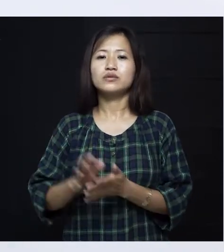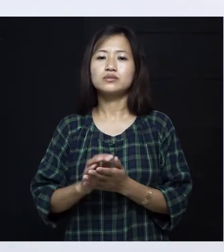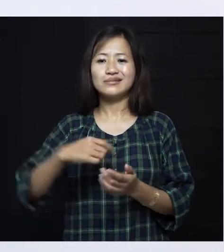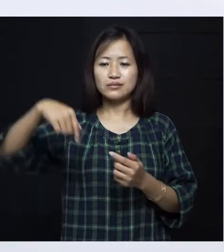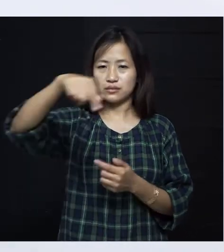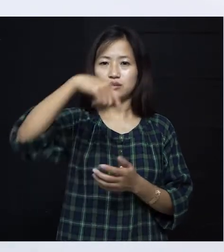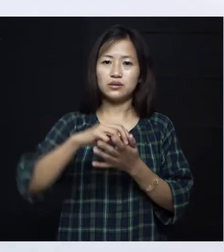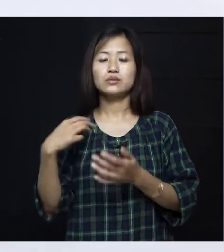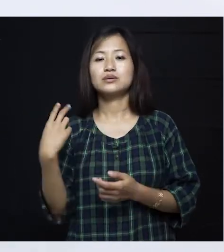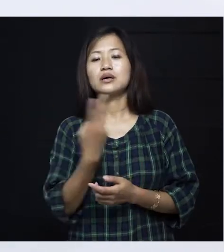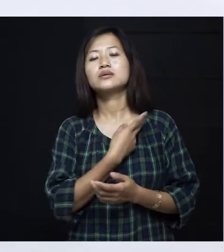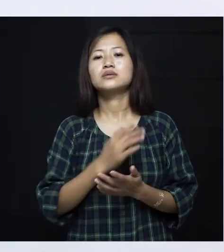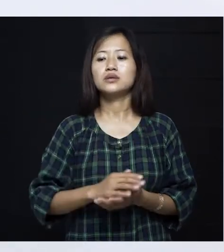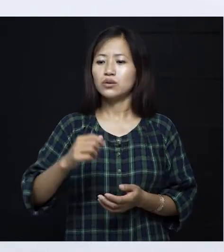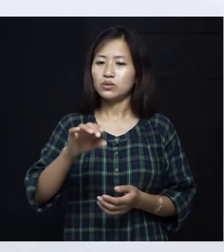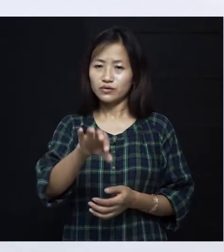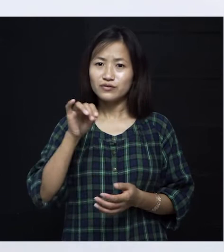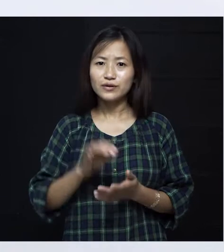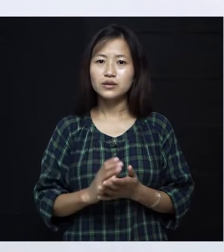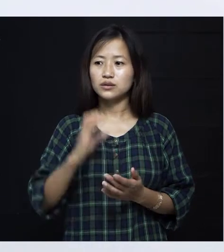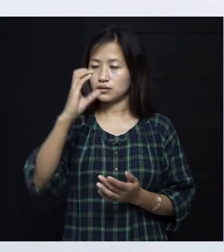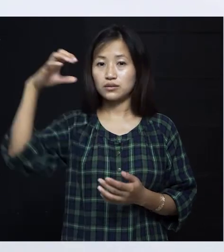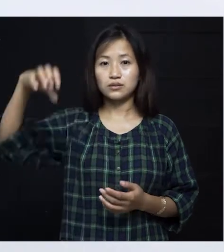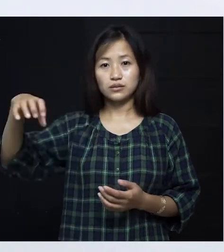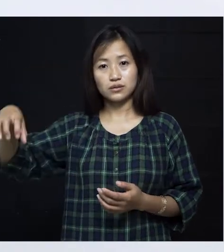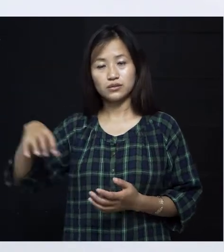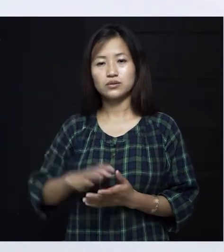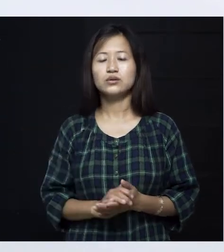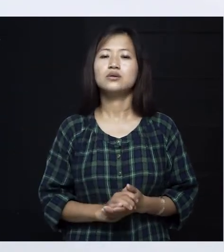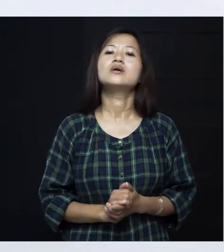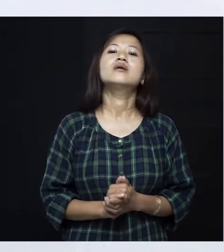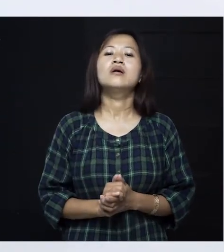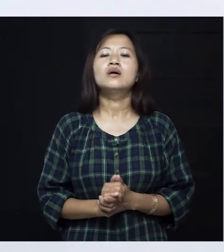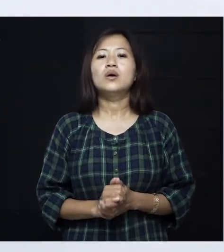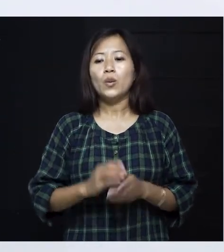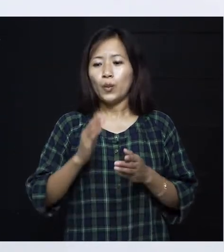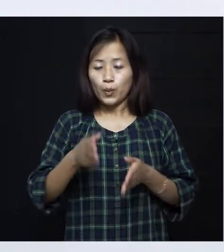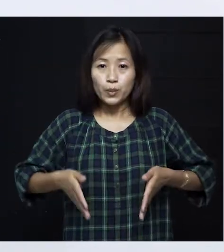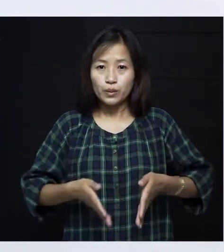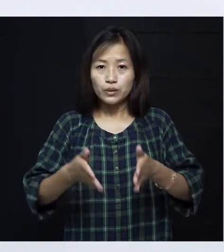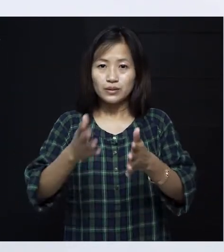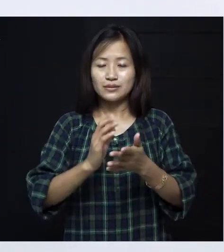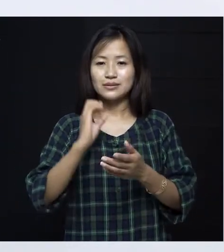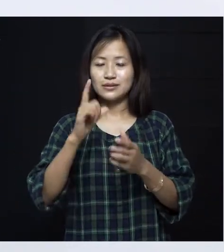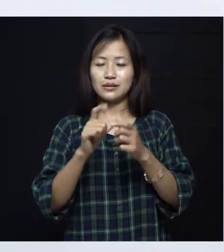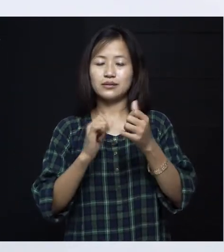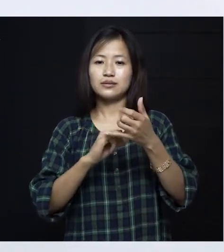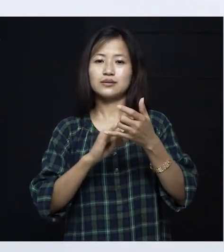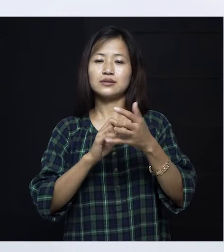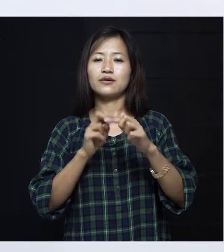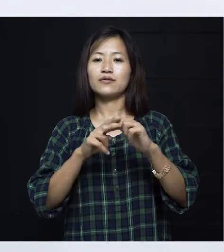us or that we find in the country or even too in the world, okay? The roads have been classified. They have